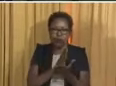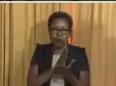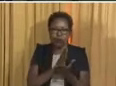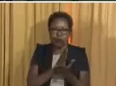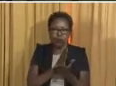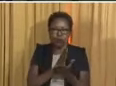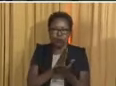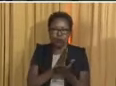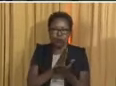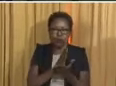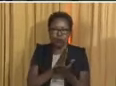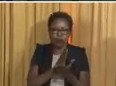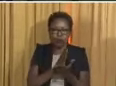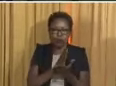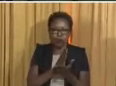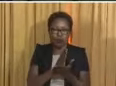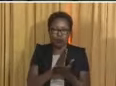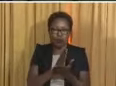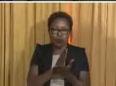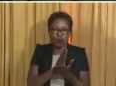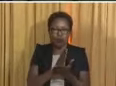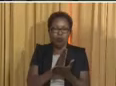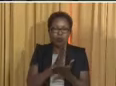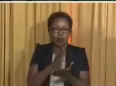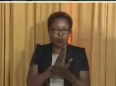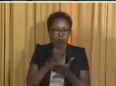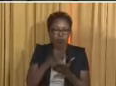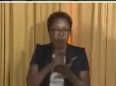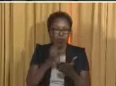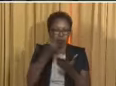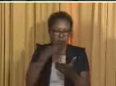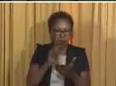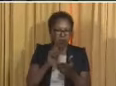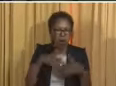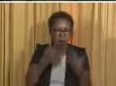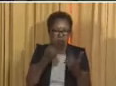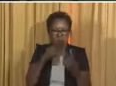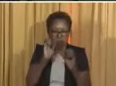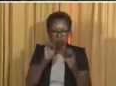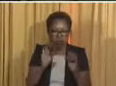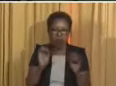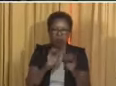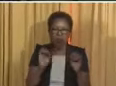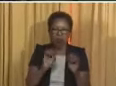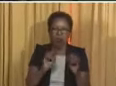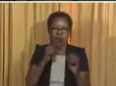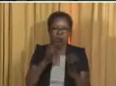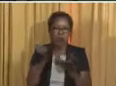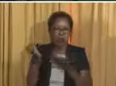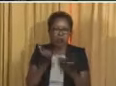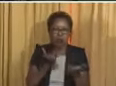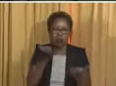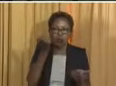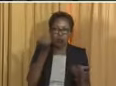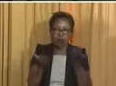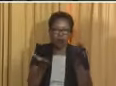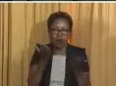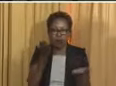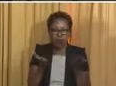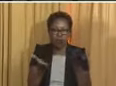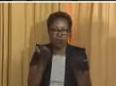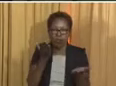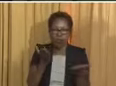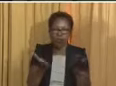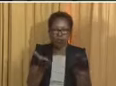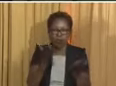of ripeness, whether this court can actually address the issue. So this court needs to evaluate the fitness of the issue for